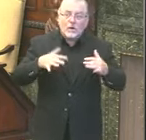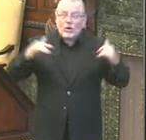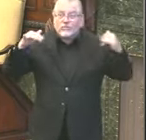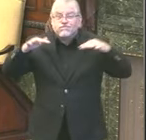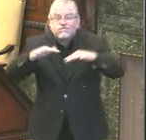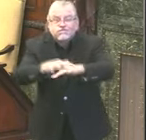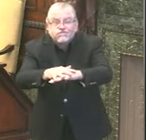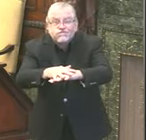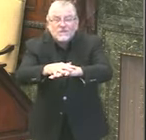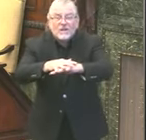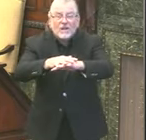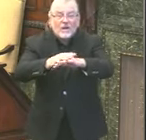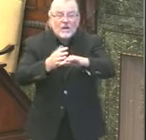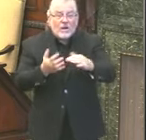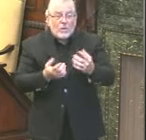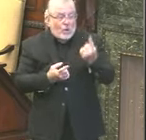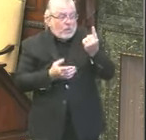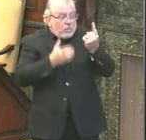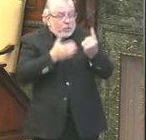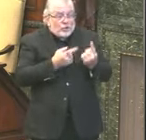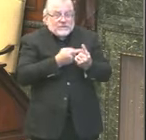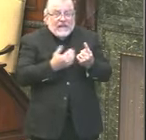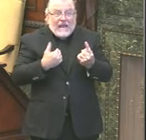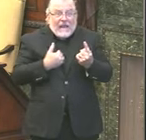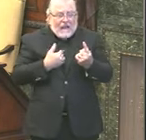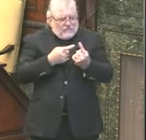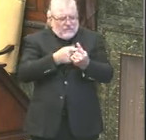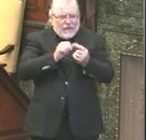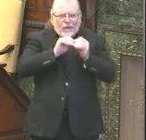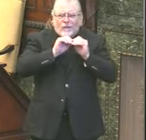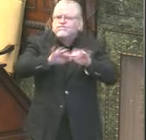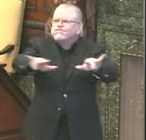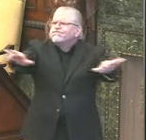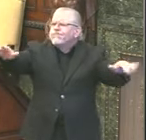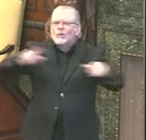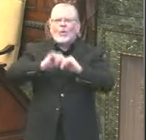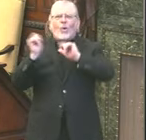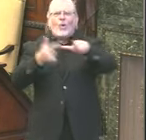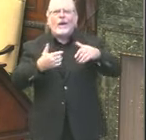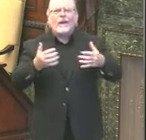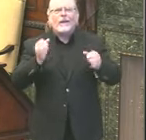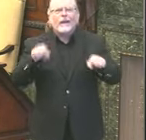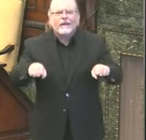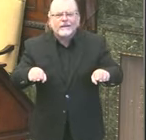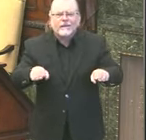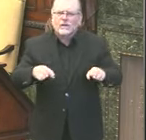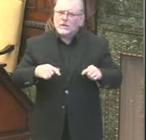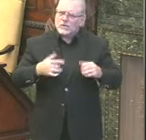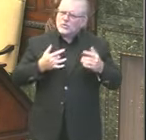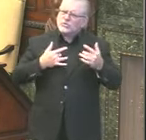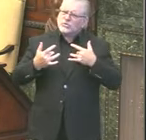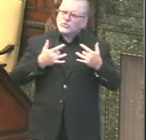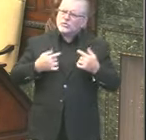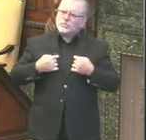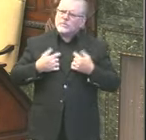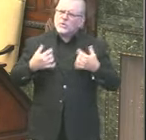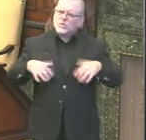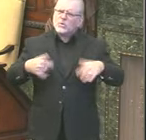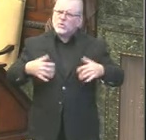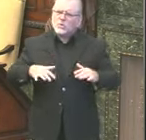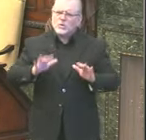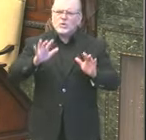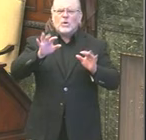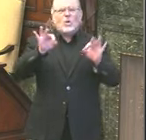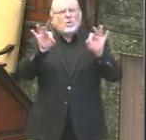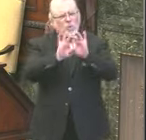it. And it increases the number of people within range of that person who may be spreading it. So what my real concern is if people are not following the rules now